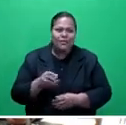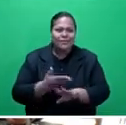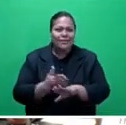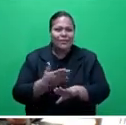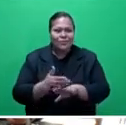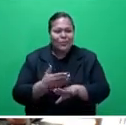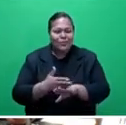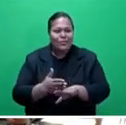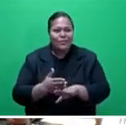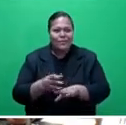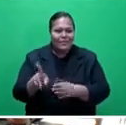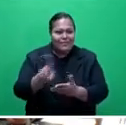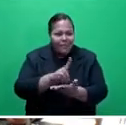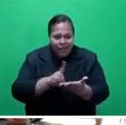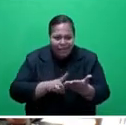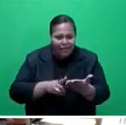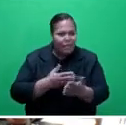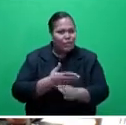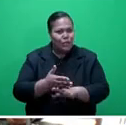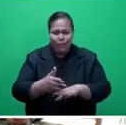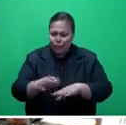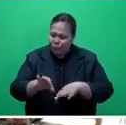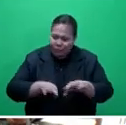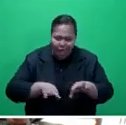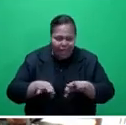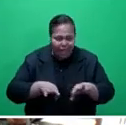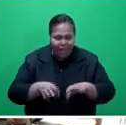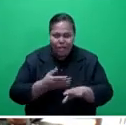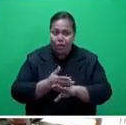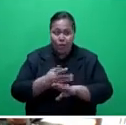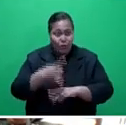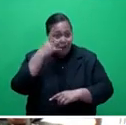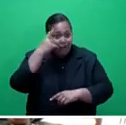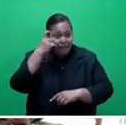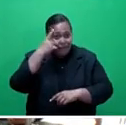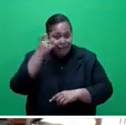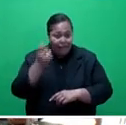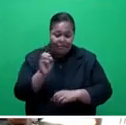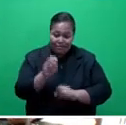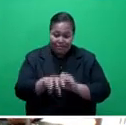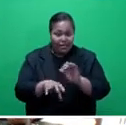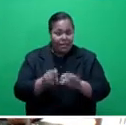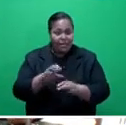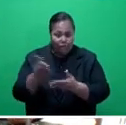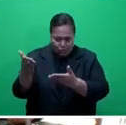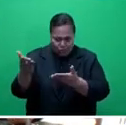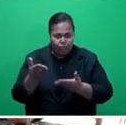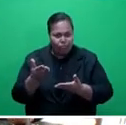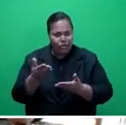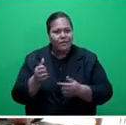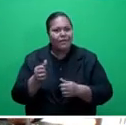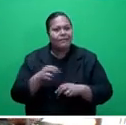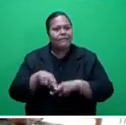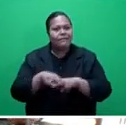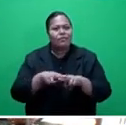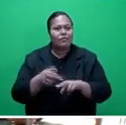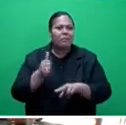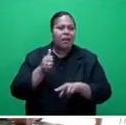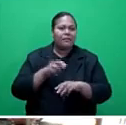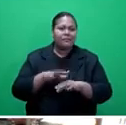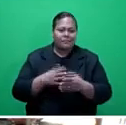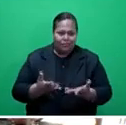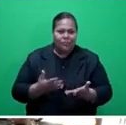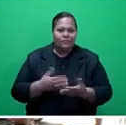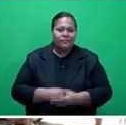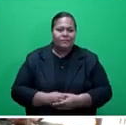be redesigning and innovative thinking that will bring Fiji back to its past glory,